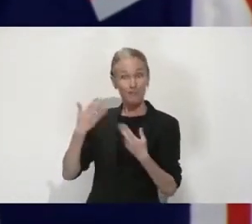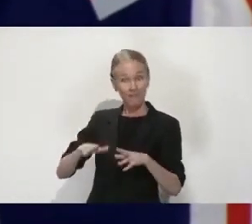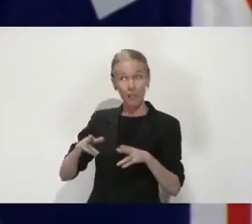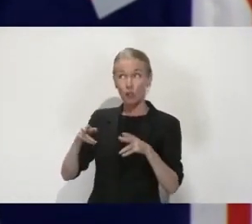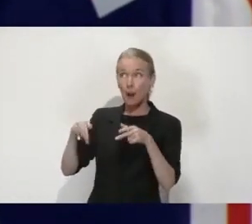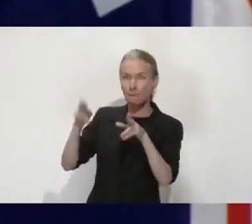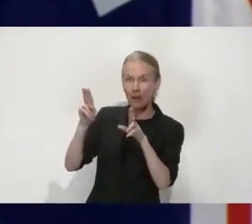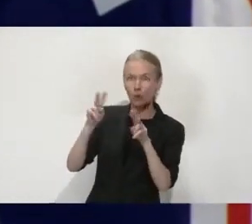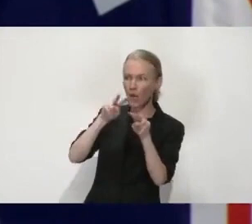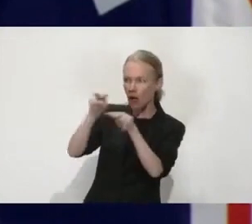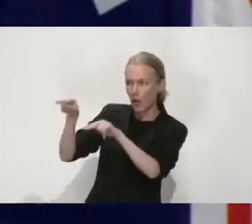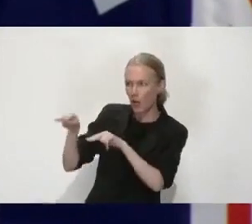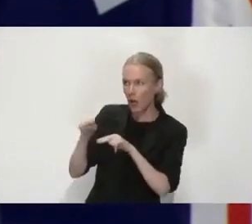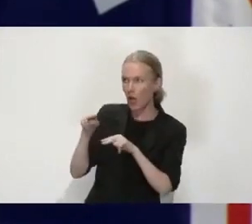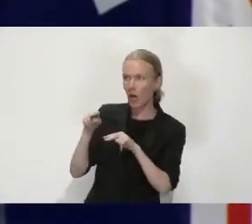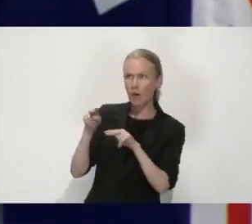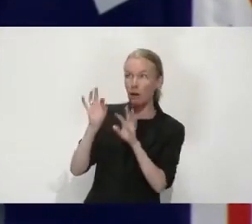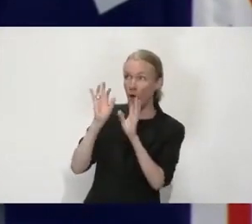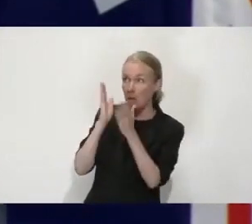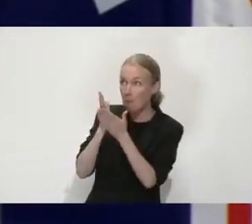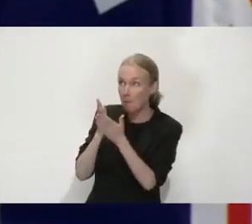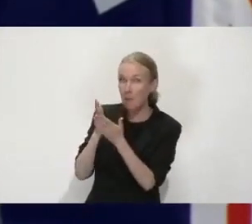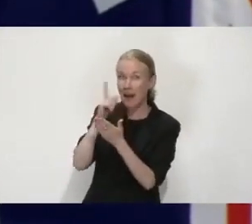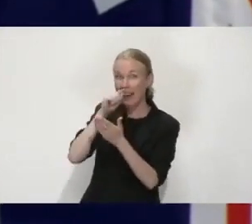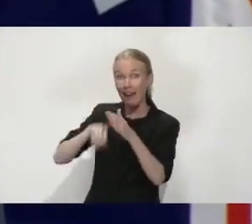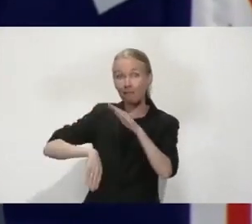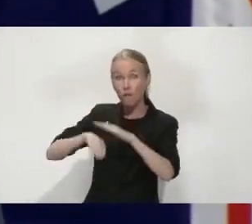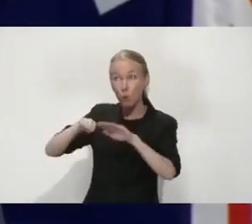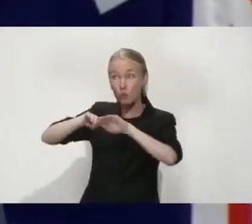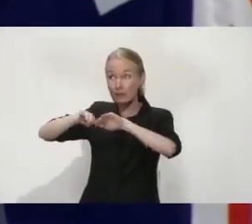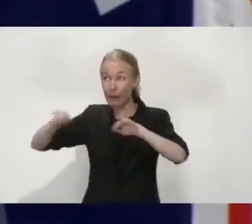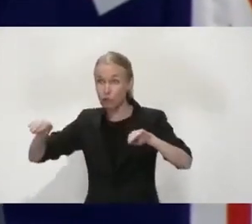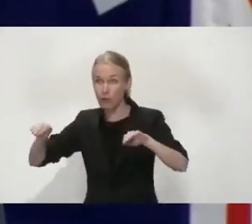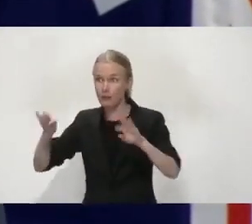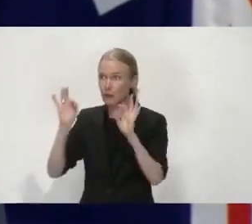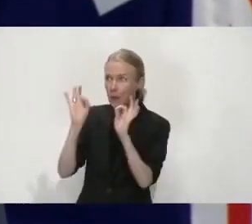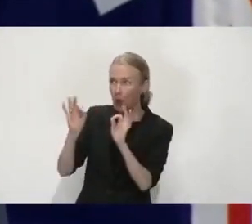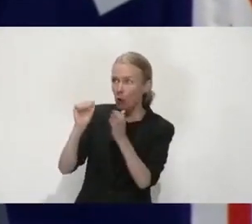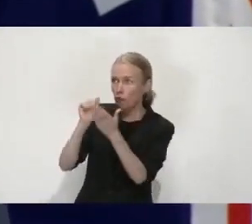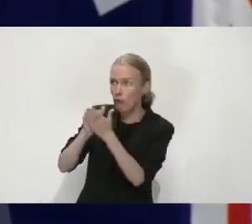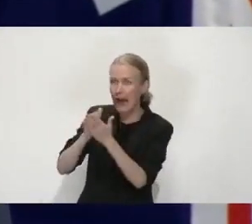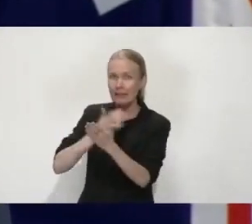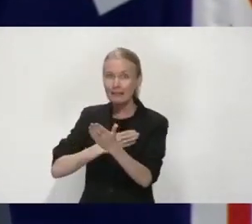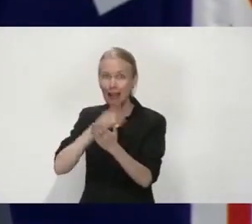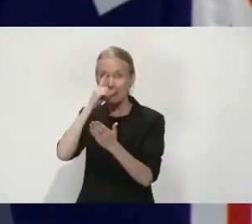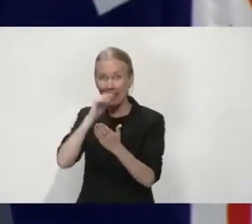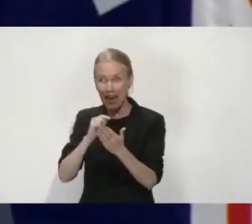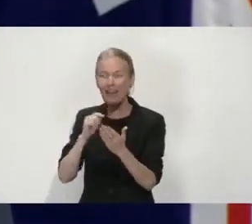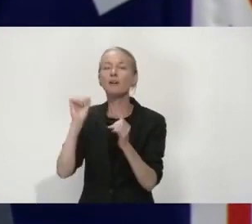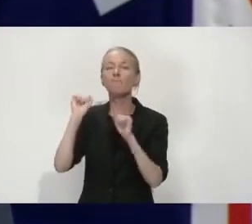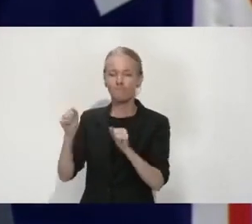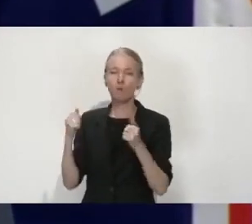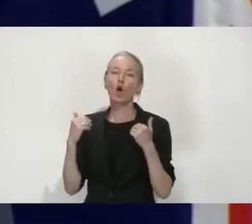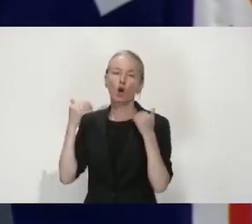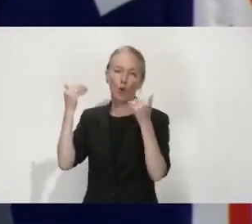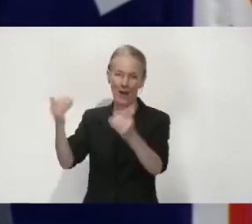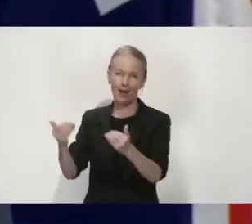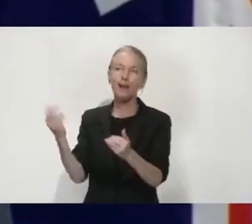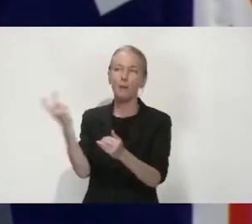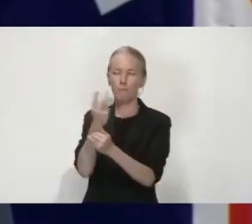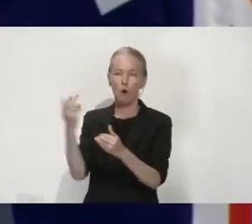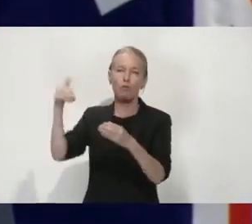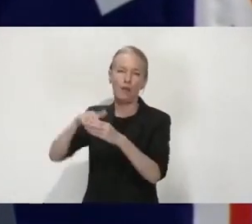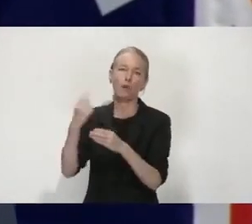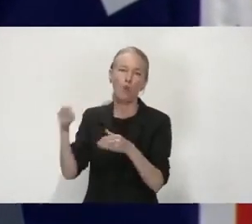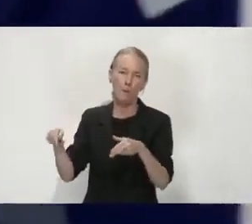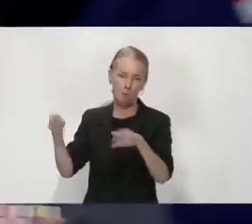if they determine the criteria for both quarantine and isolation, and so that's what we do, and we have them in both Wellington and Christchurch.